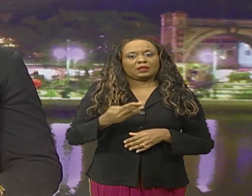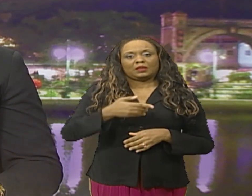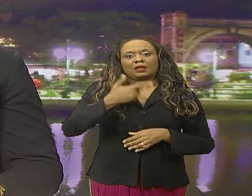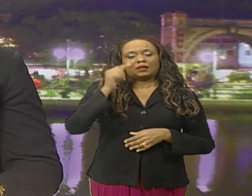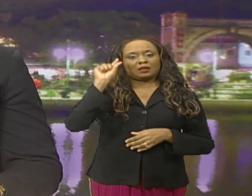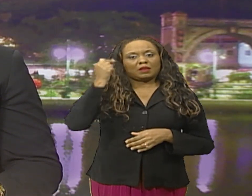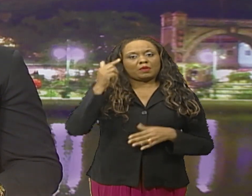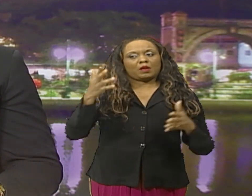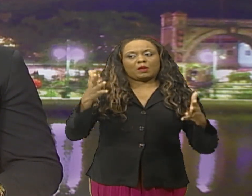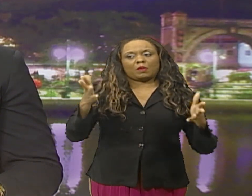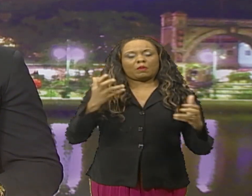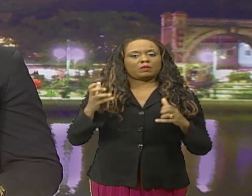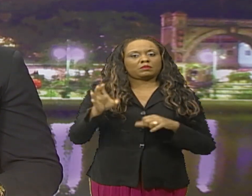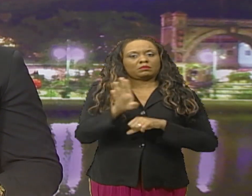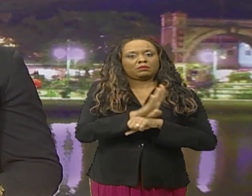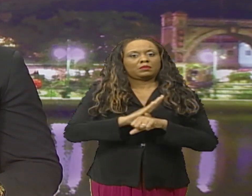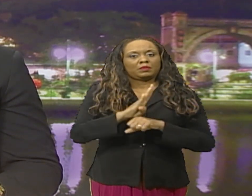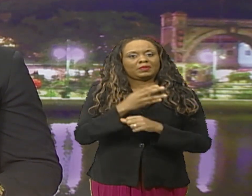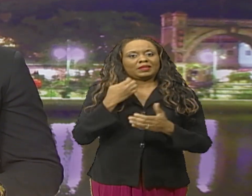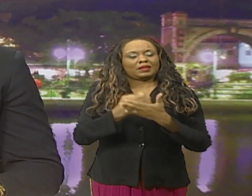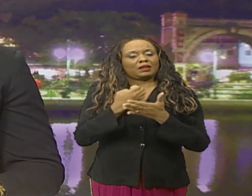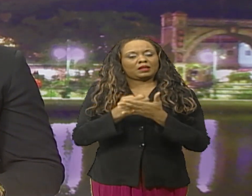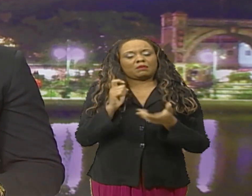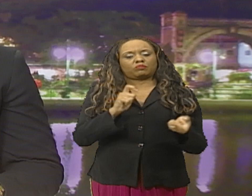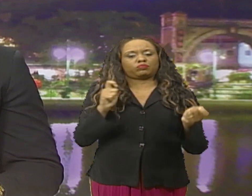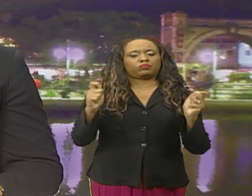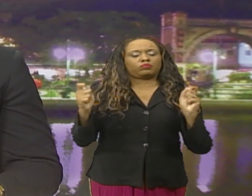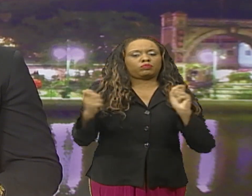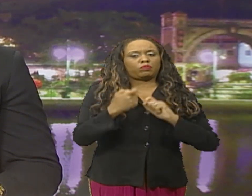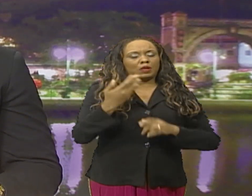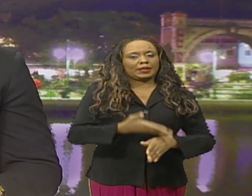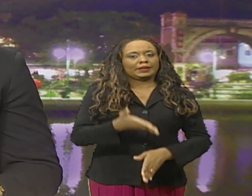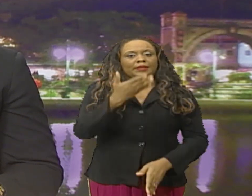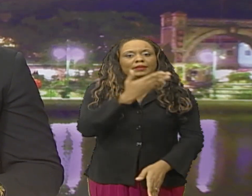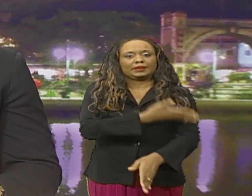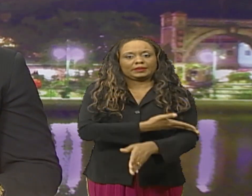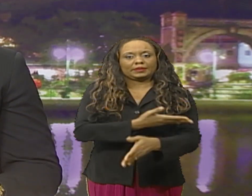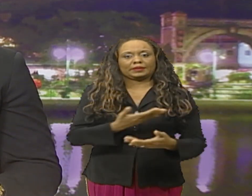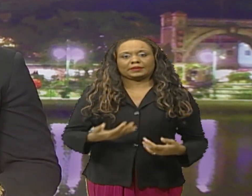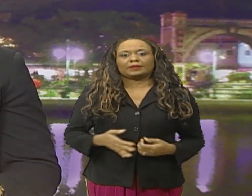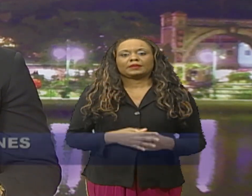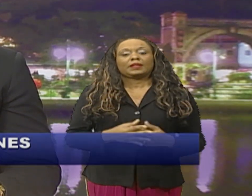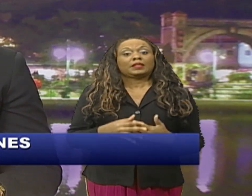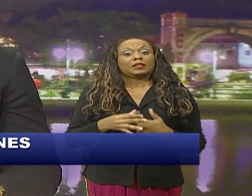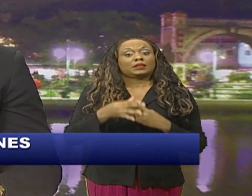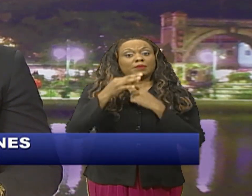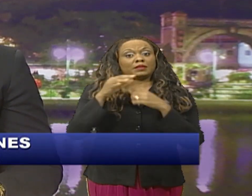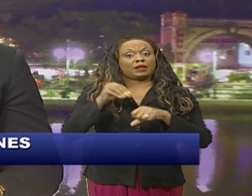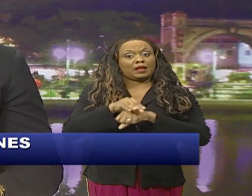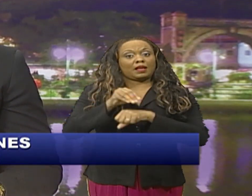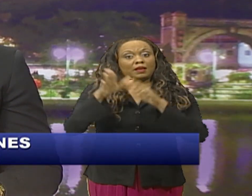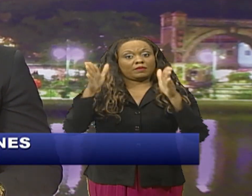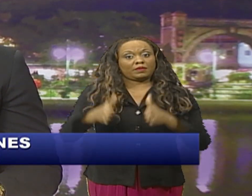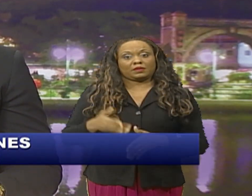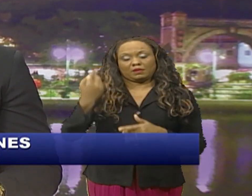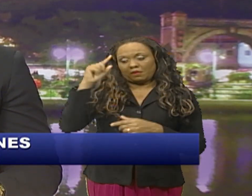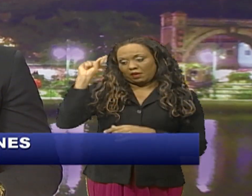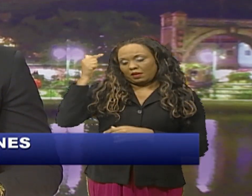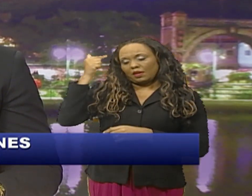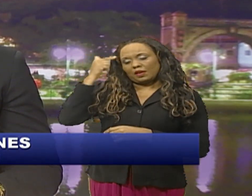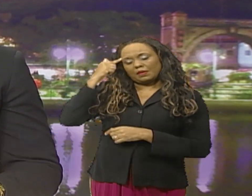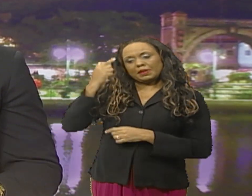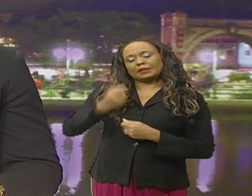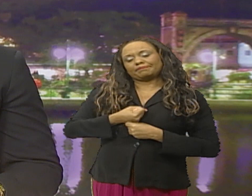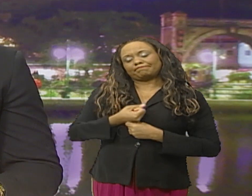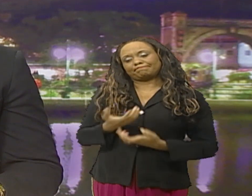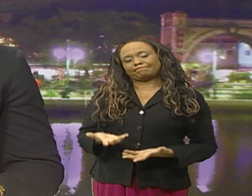the island back on a path of economic recovery. The simple but painful admission from Special Advisor to Government, Professor